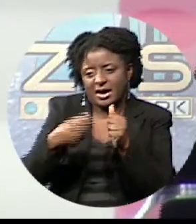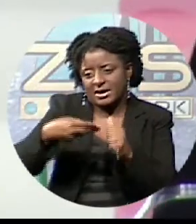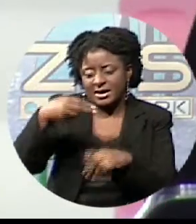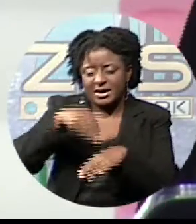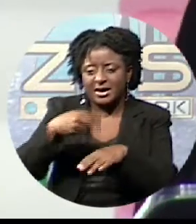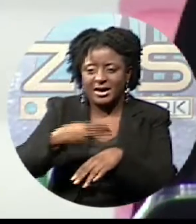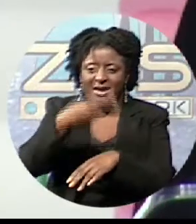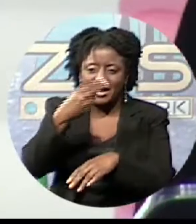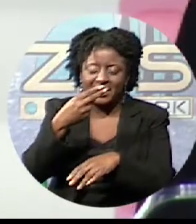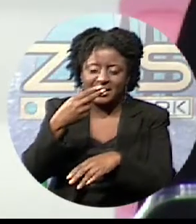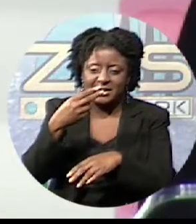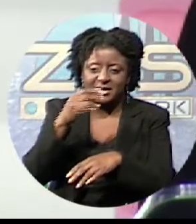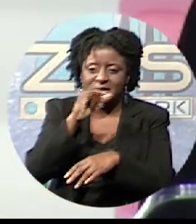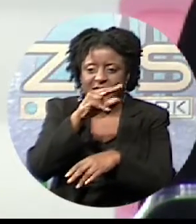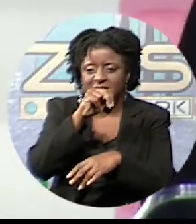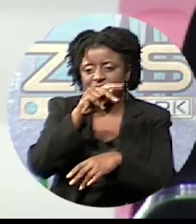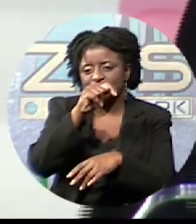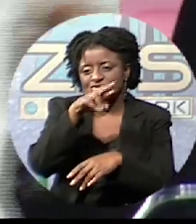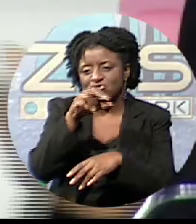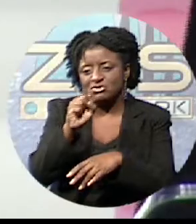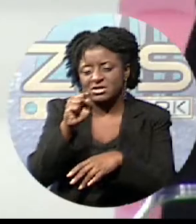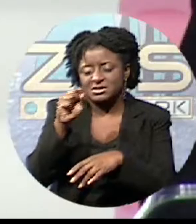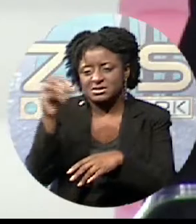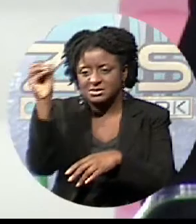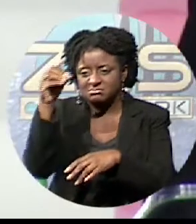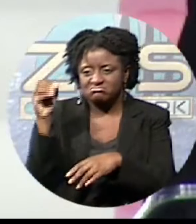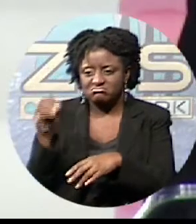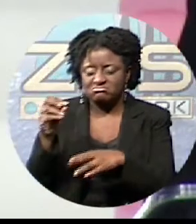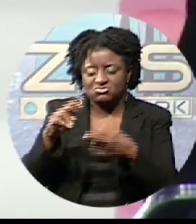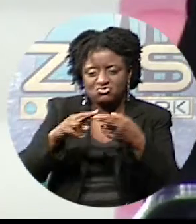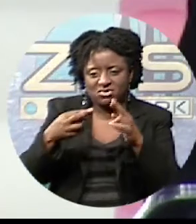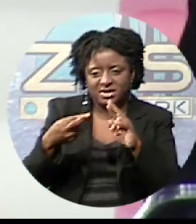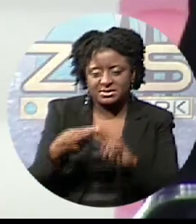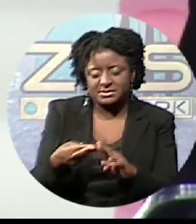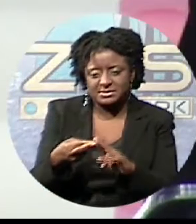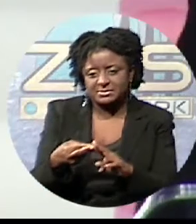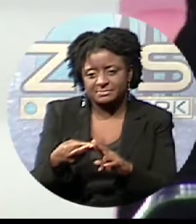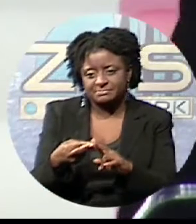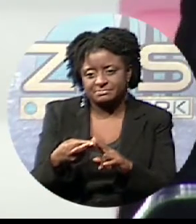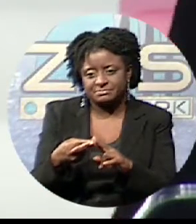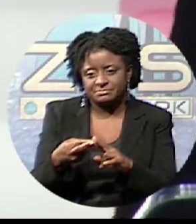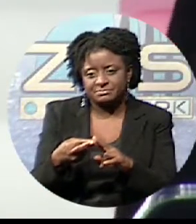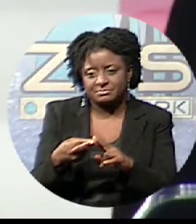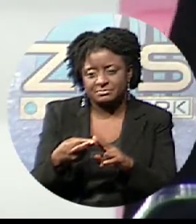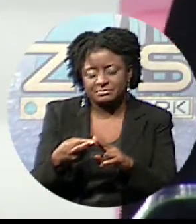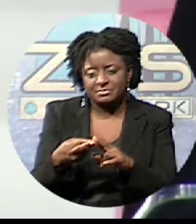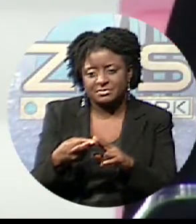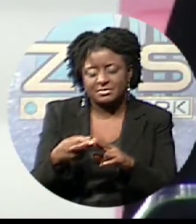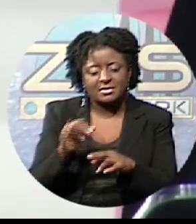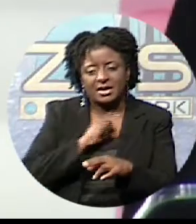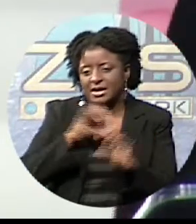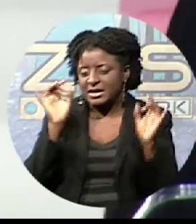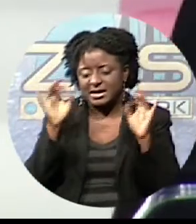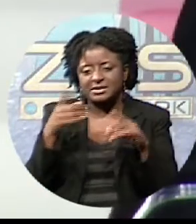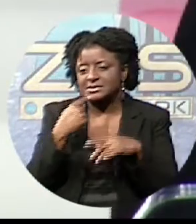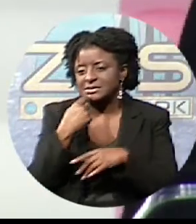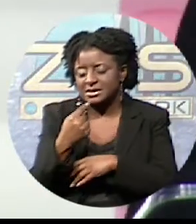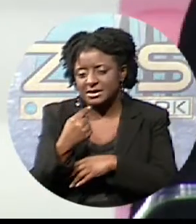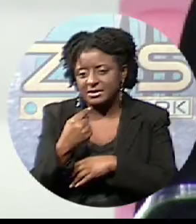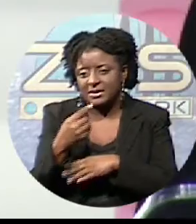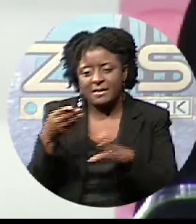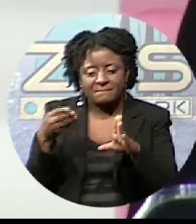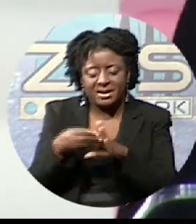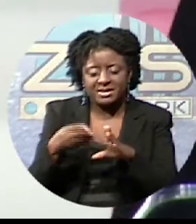22% interest rates on whatever other charges that may exist. And I hate to have to say it, but banks